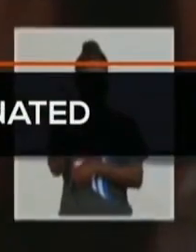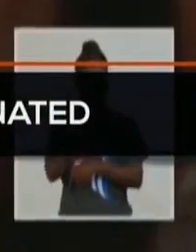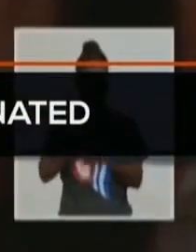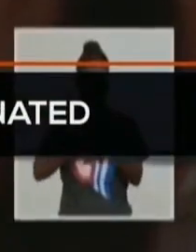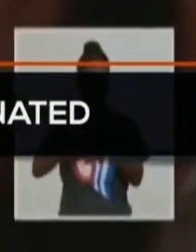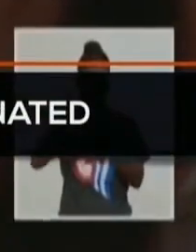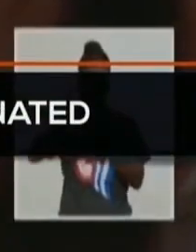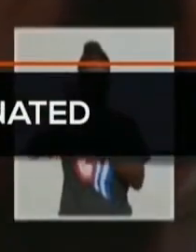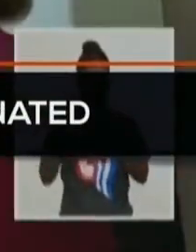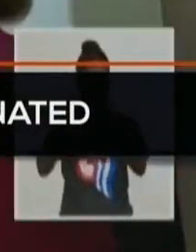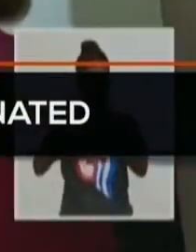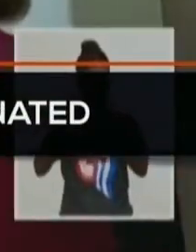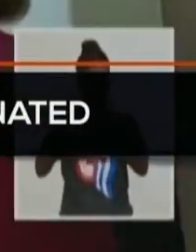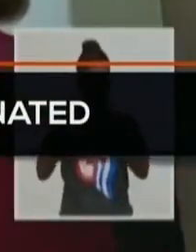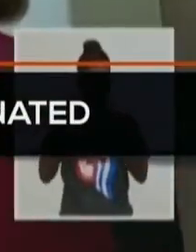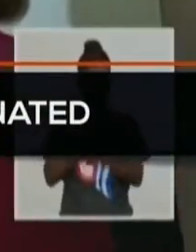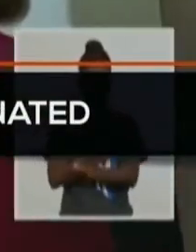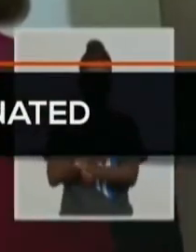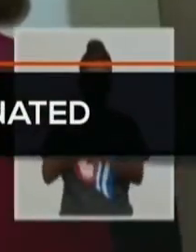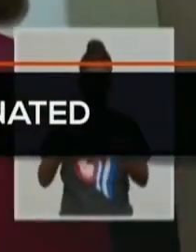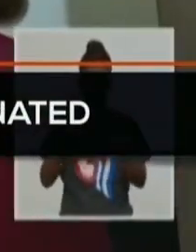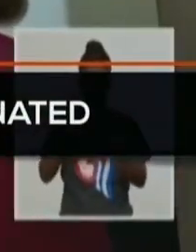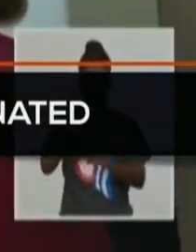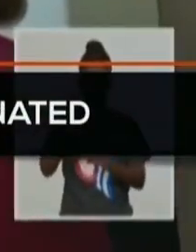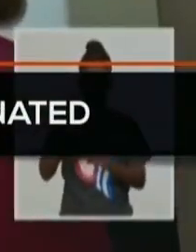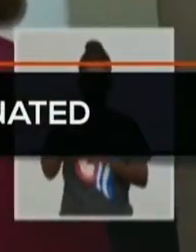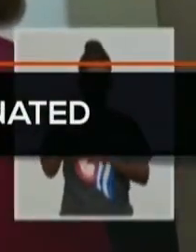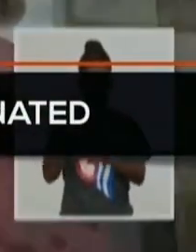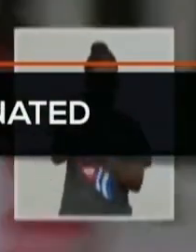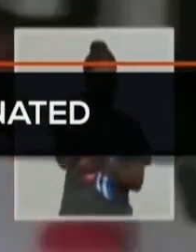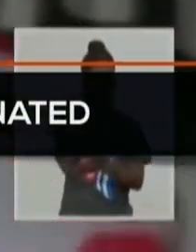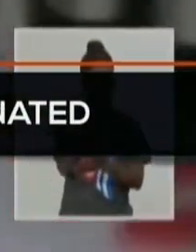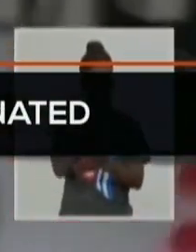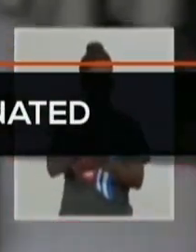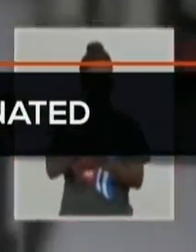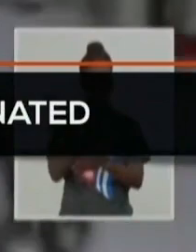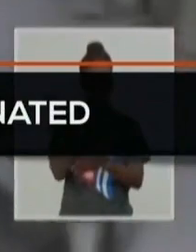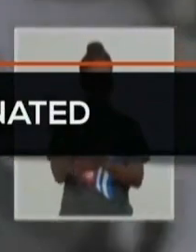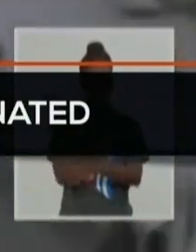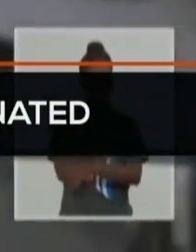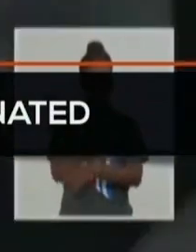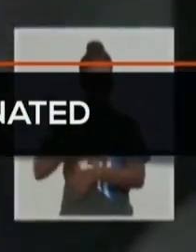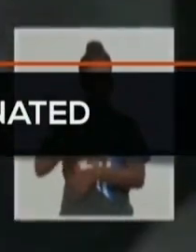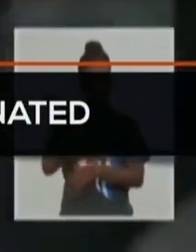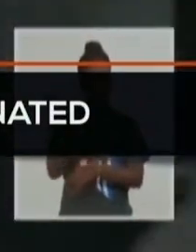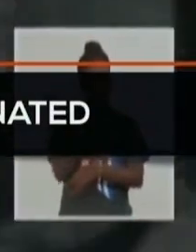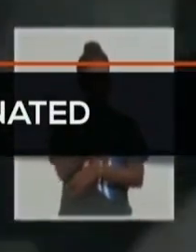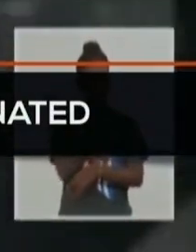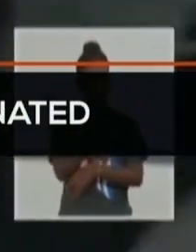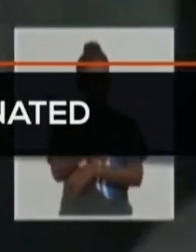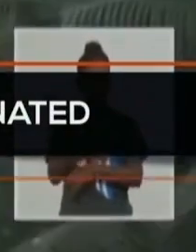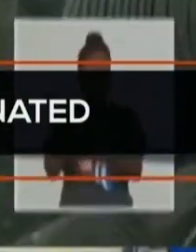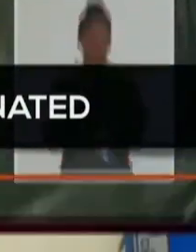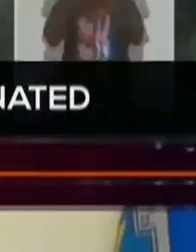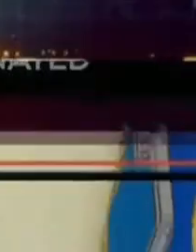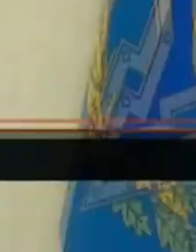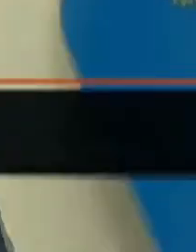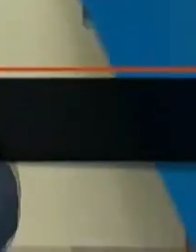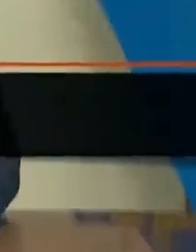Cuba has vaccinated almost 10 million people against COVID-19, that is 87% of its entire population.